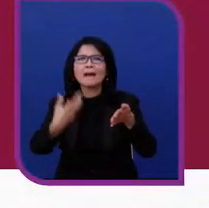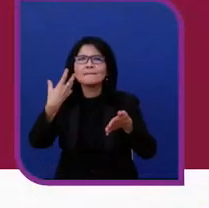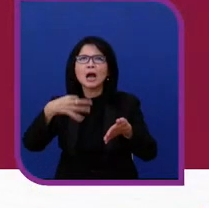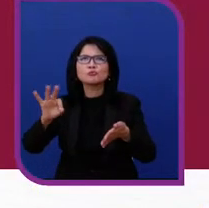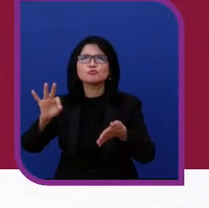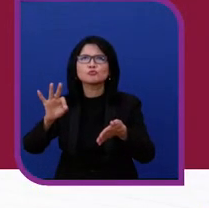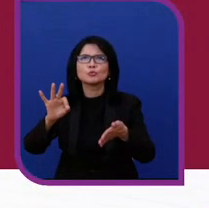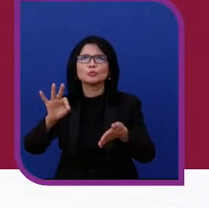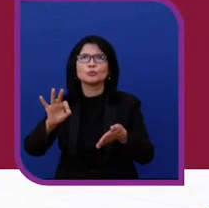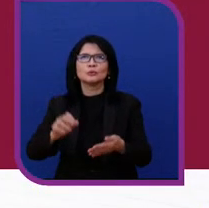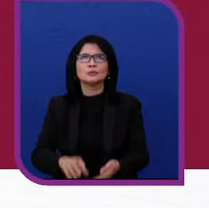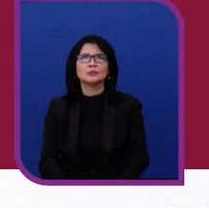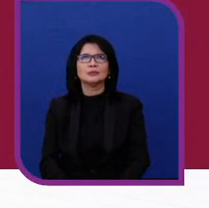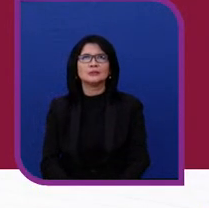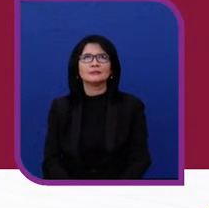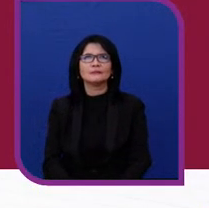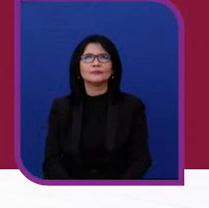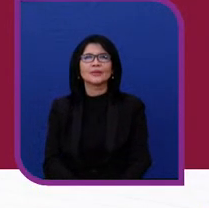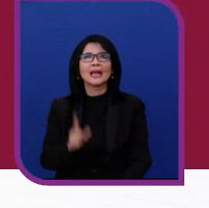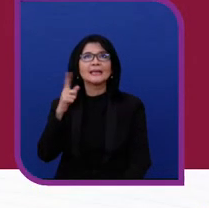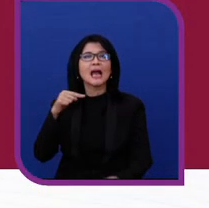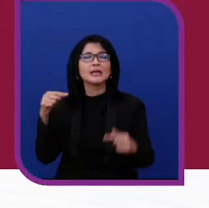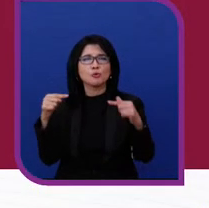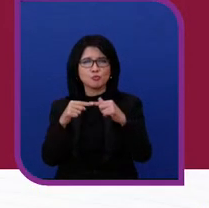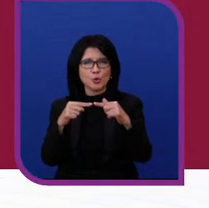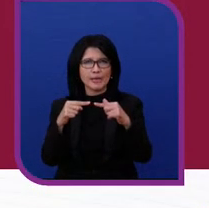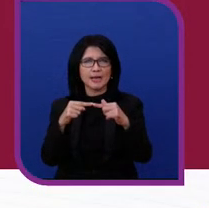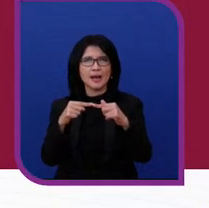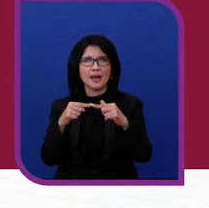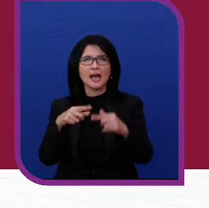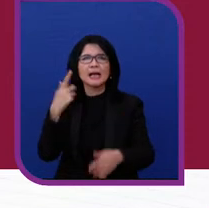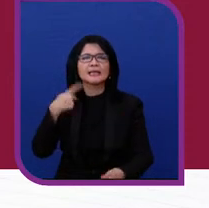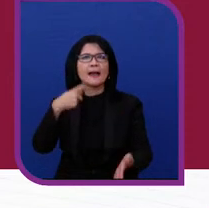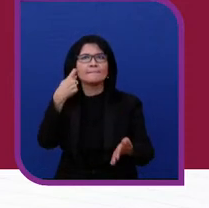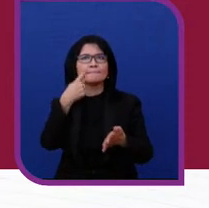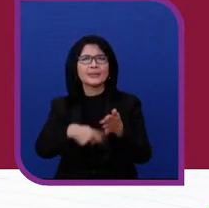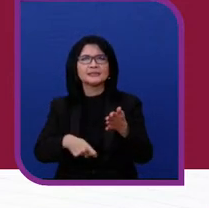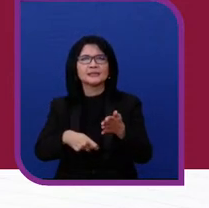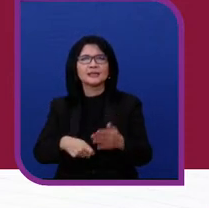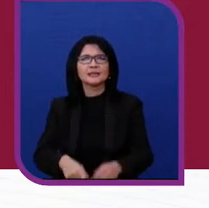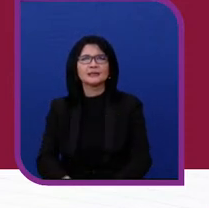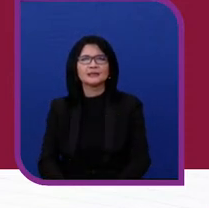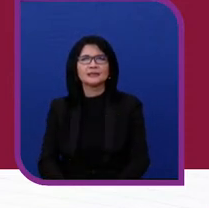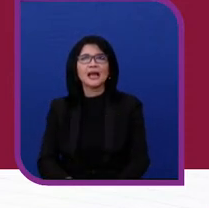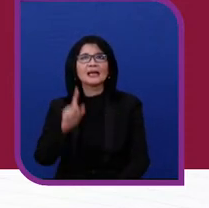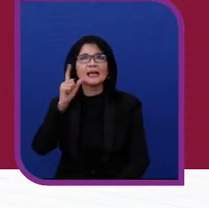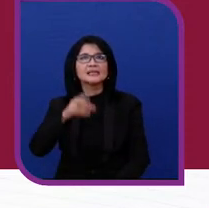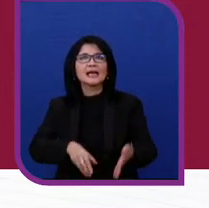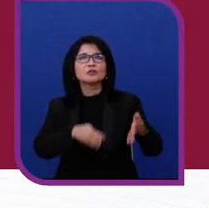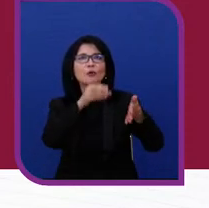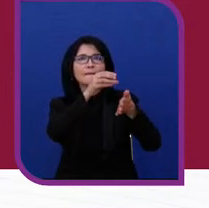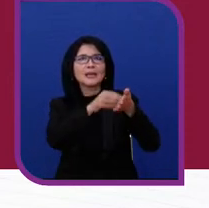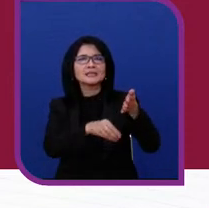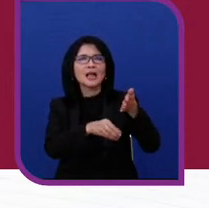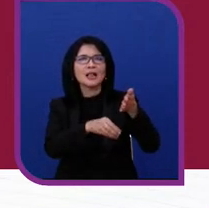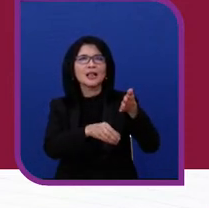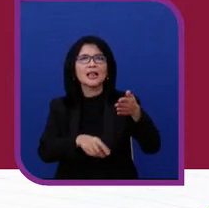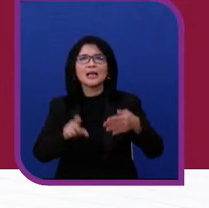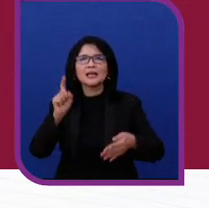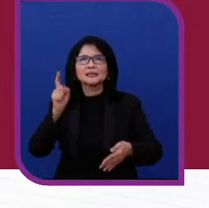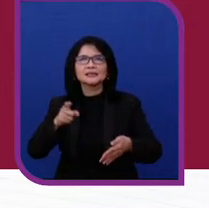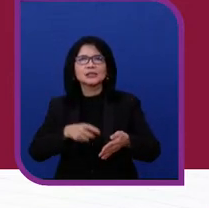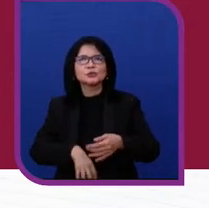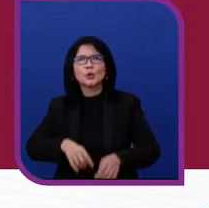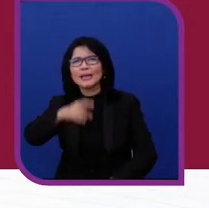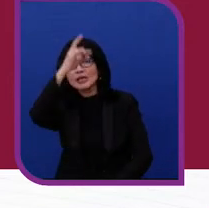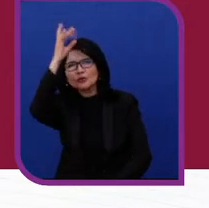talking about carbontex seagen designer Indovision Dead yet is